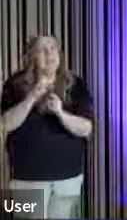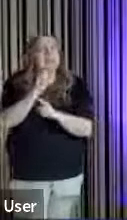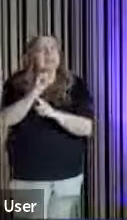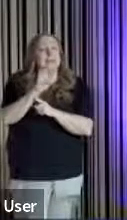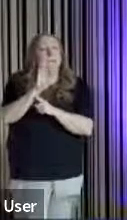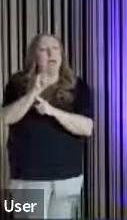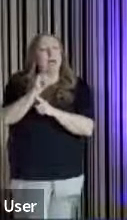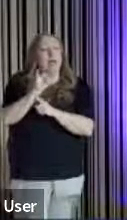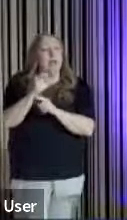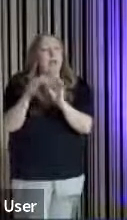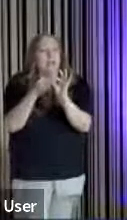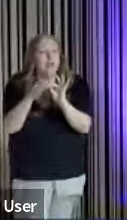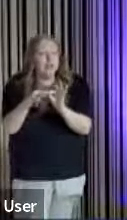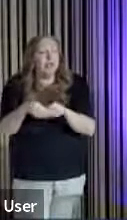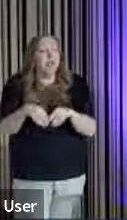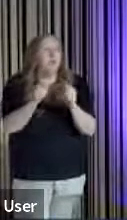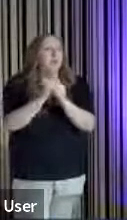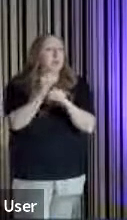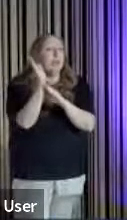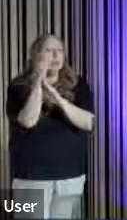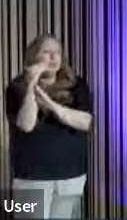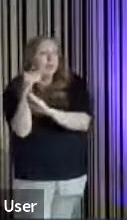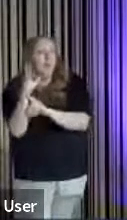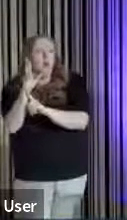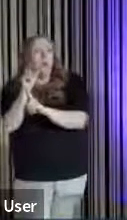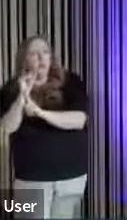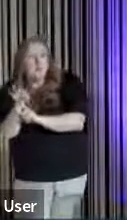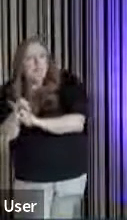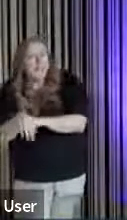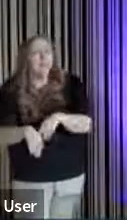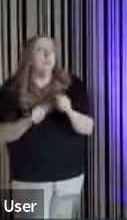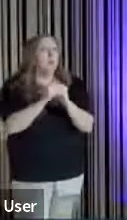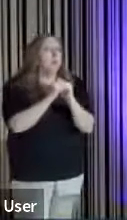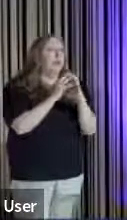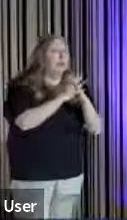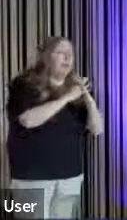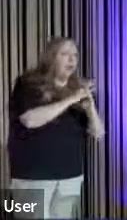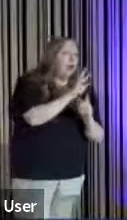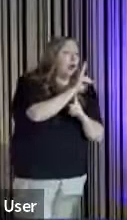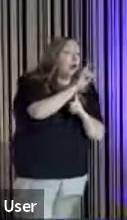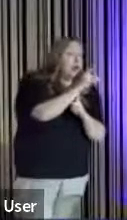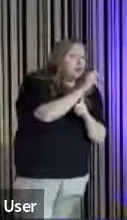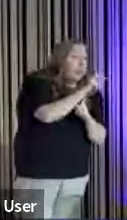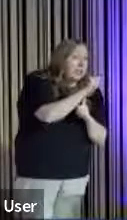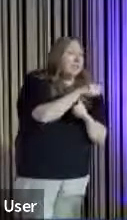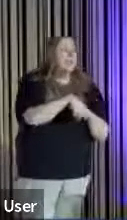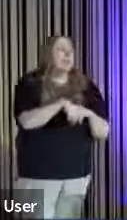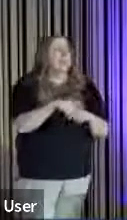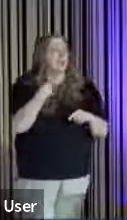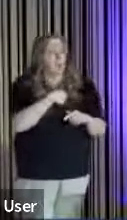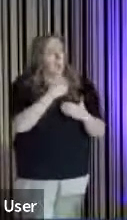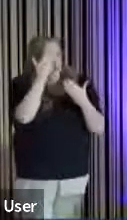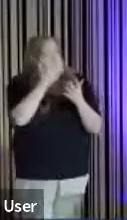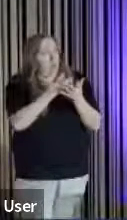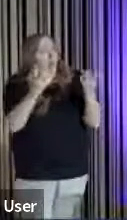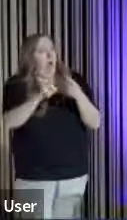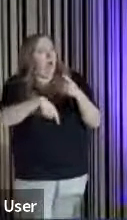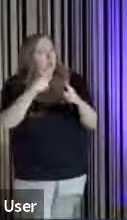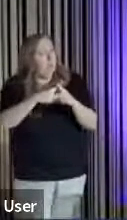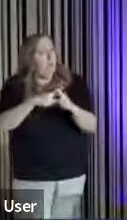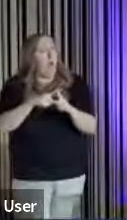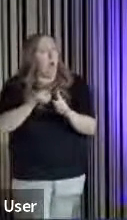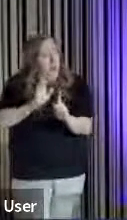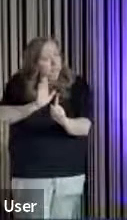It's responsible for a lot of the color in the ocean because it's a photosynthetic organism. So we know a lot about the symbioses of